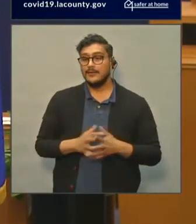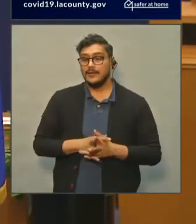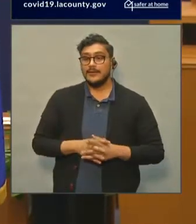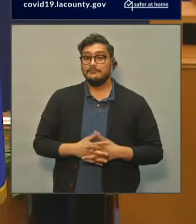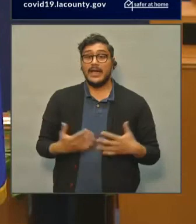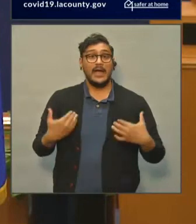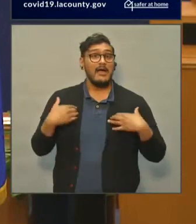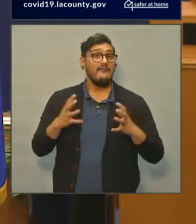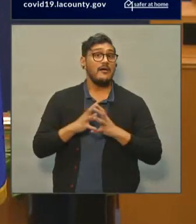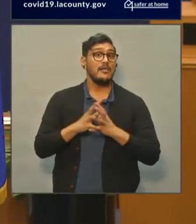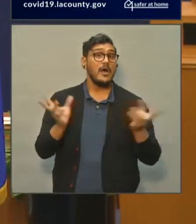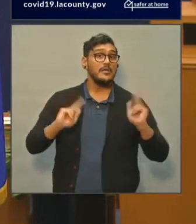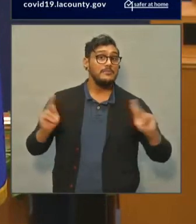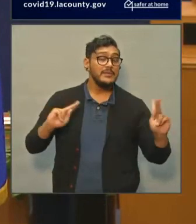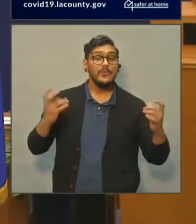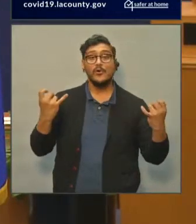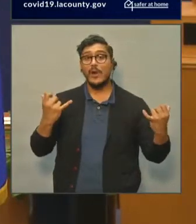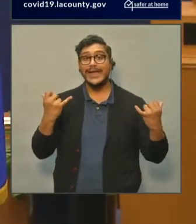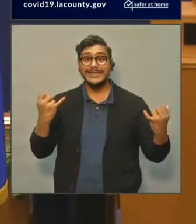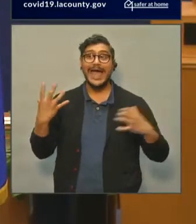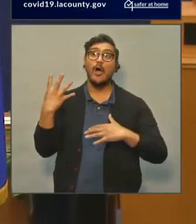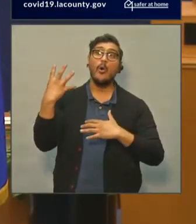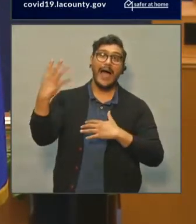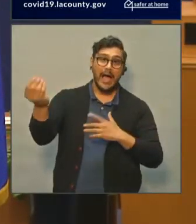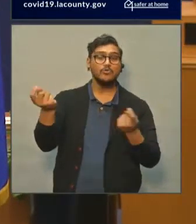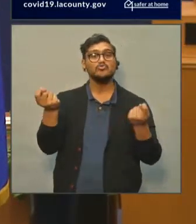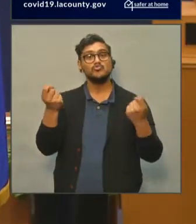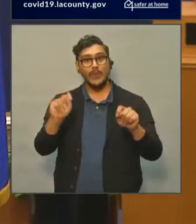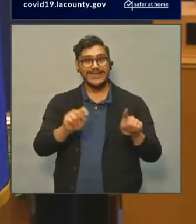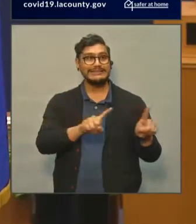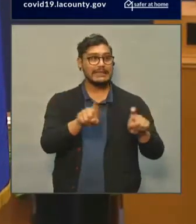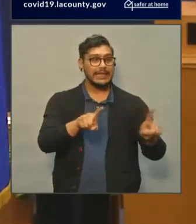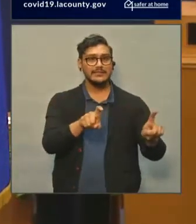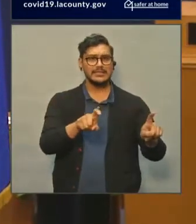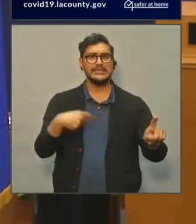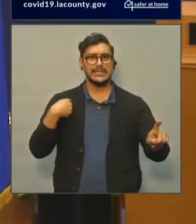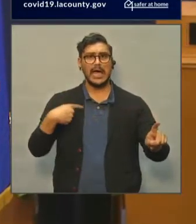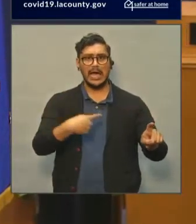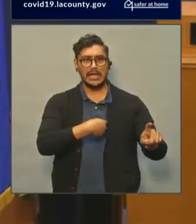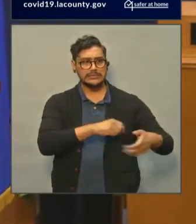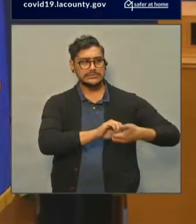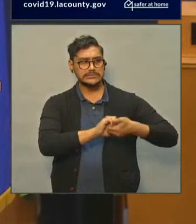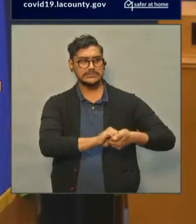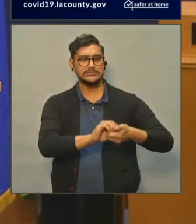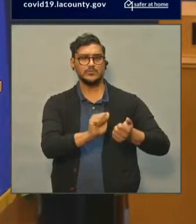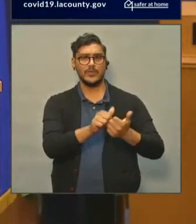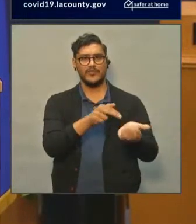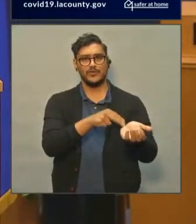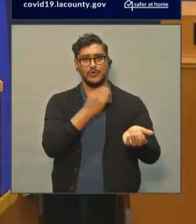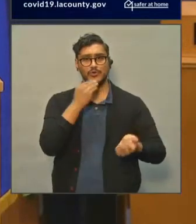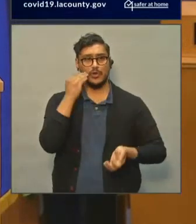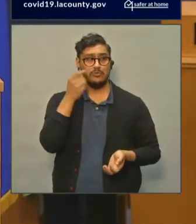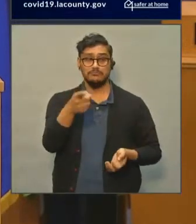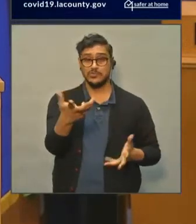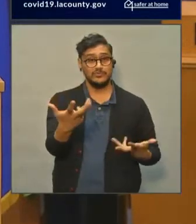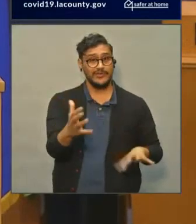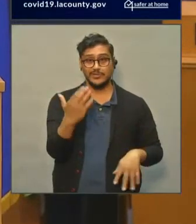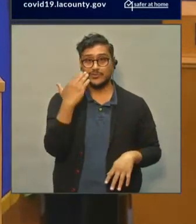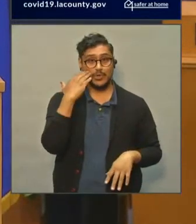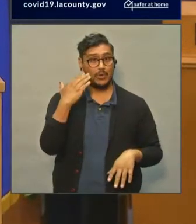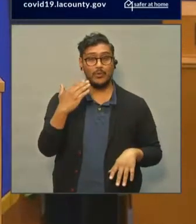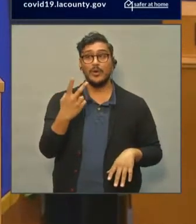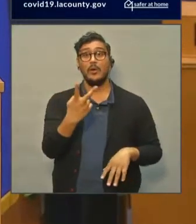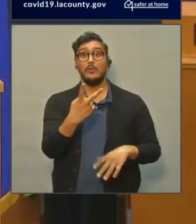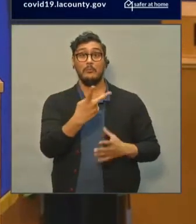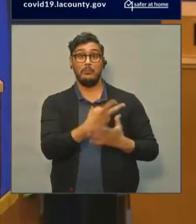lot of people out there trying to do the testing. It is a collaboration between us and the nursing homes. You've all noted, we issued both a